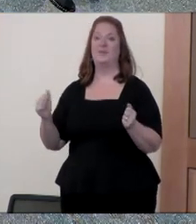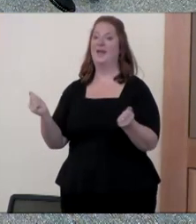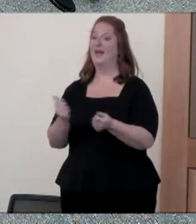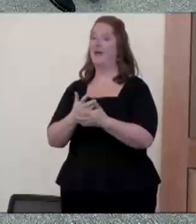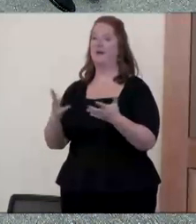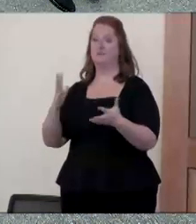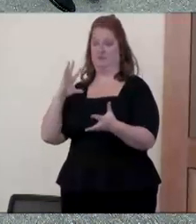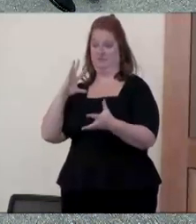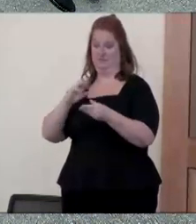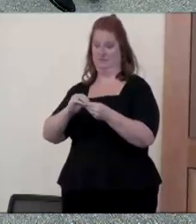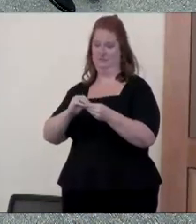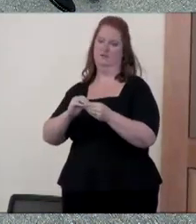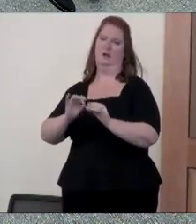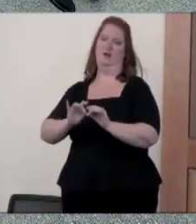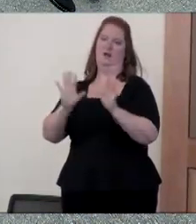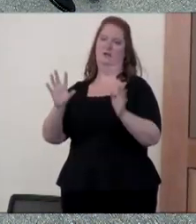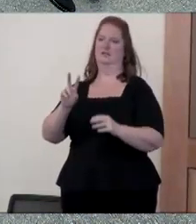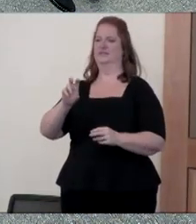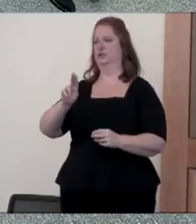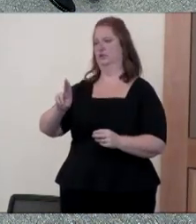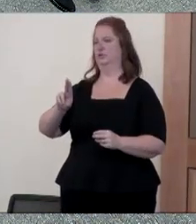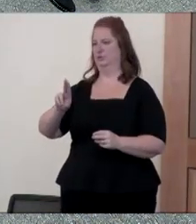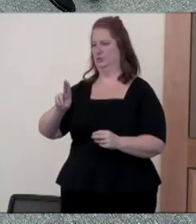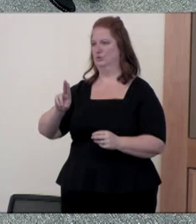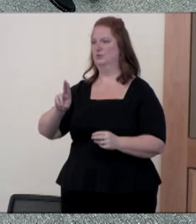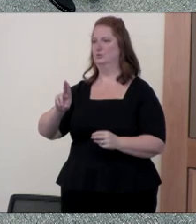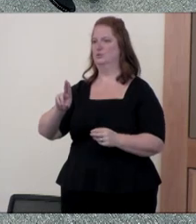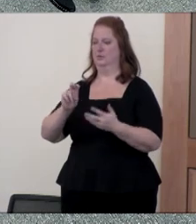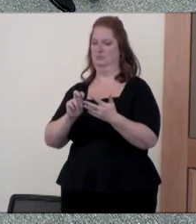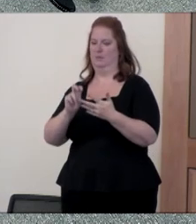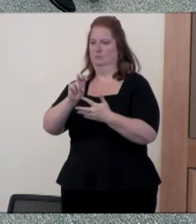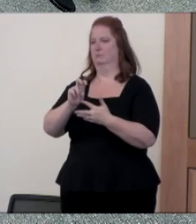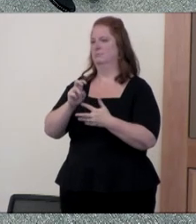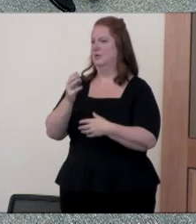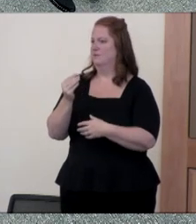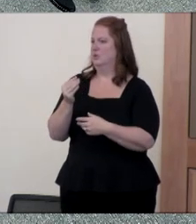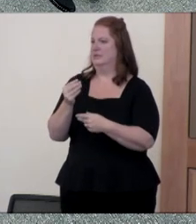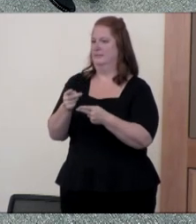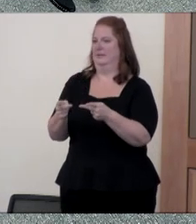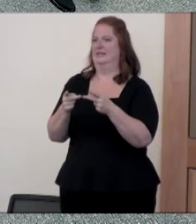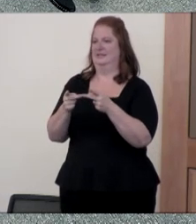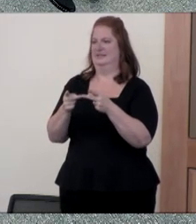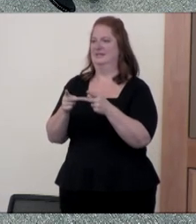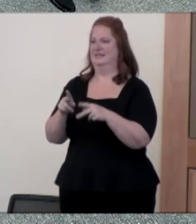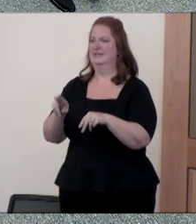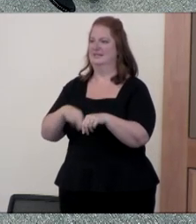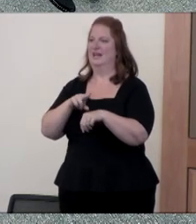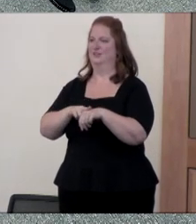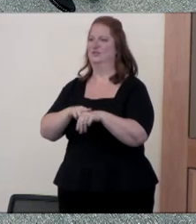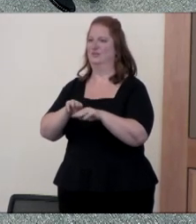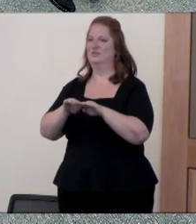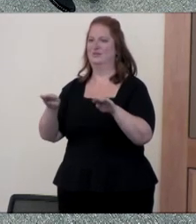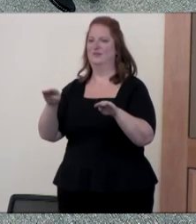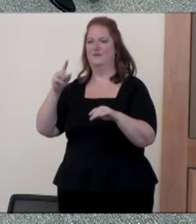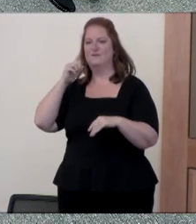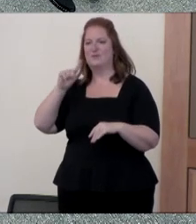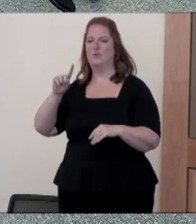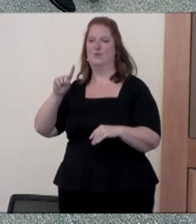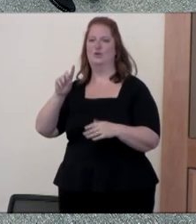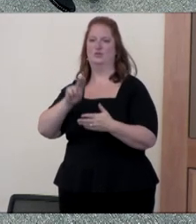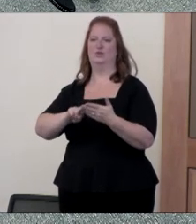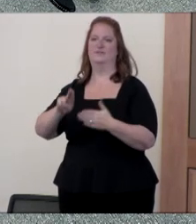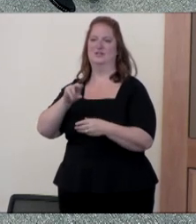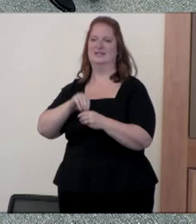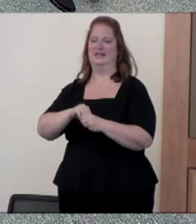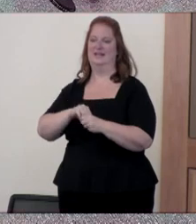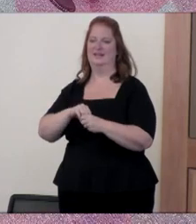it's no wonder why VCU rose 14 places in the U.S. News national rankings among universities last year. And